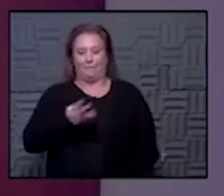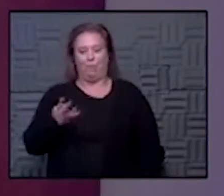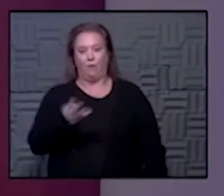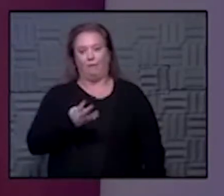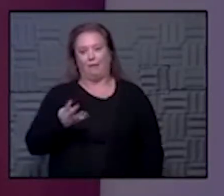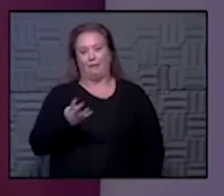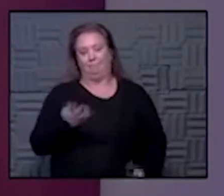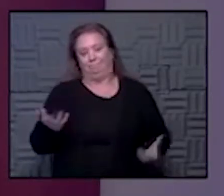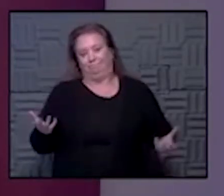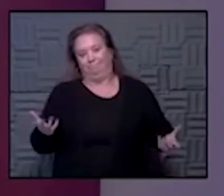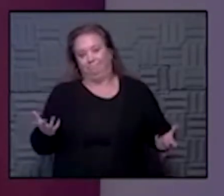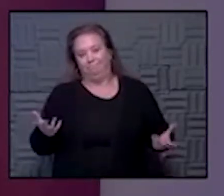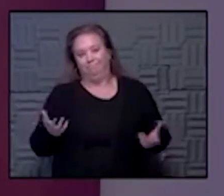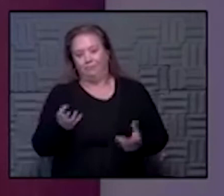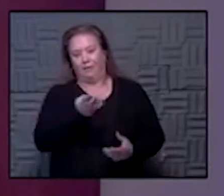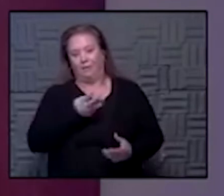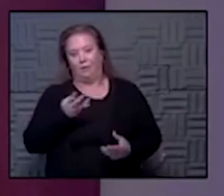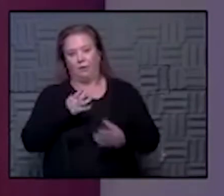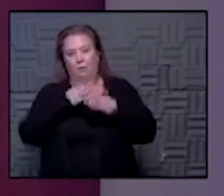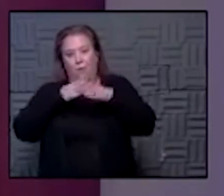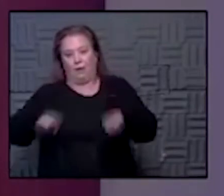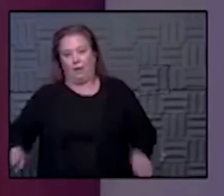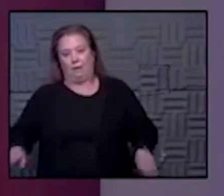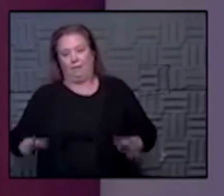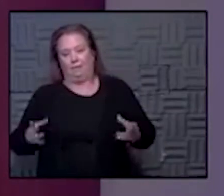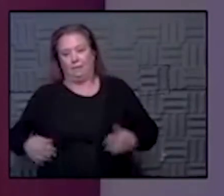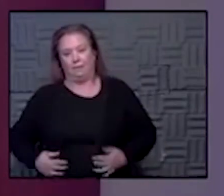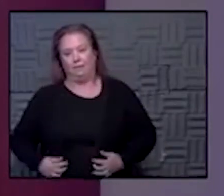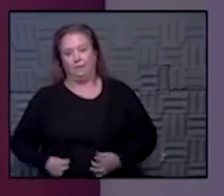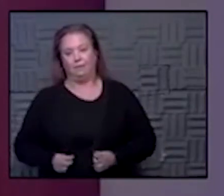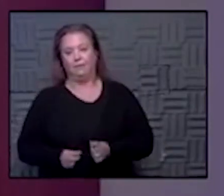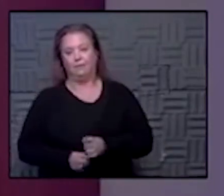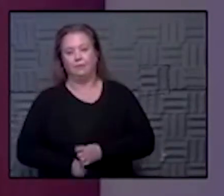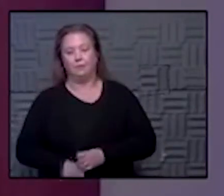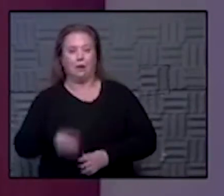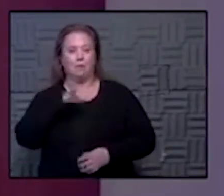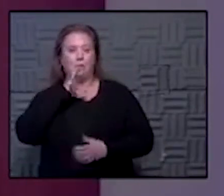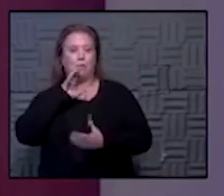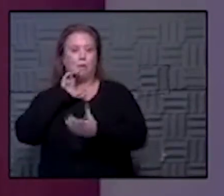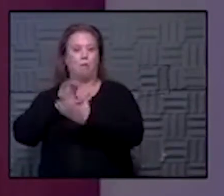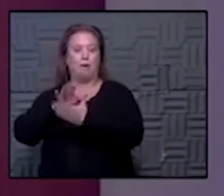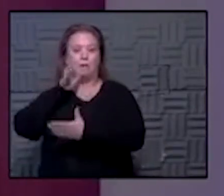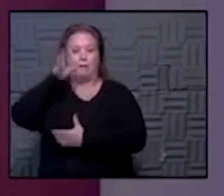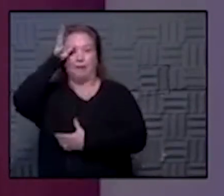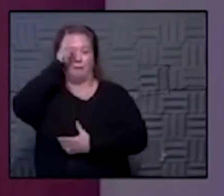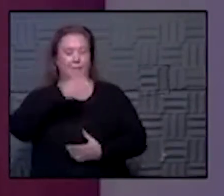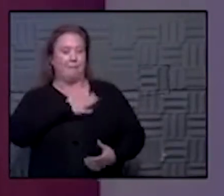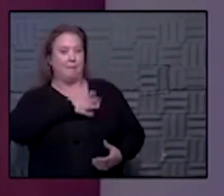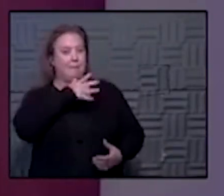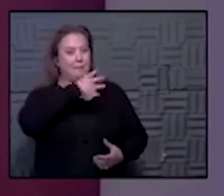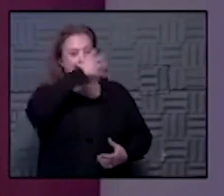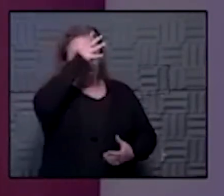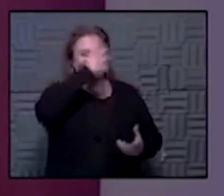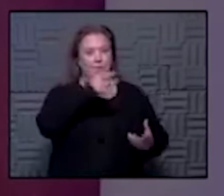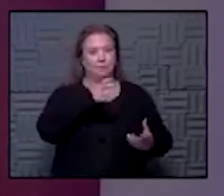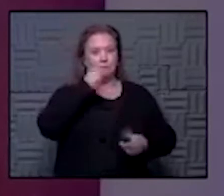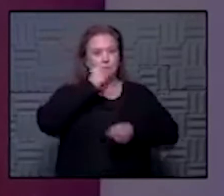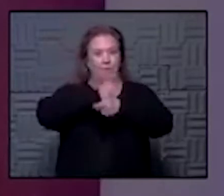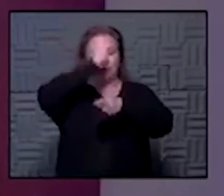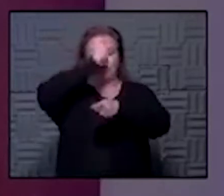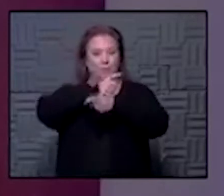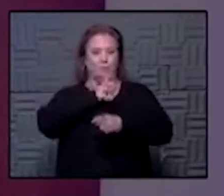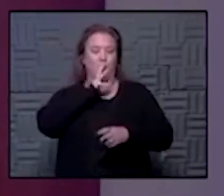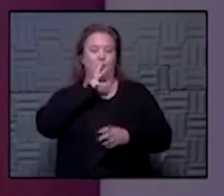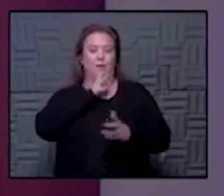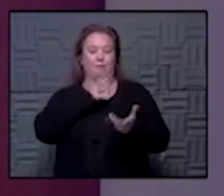us. It's going to be quiet, and we'll probably speak with my wife's parents, my parents, and our siblings and